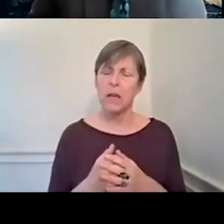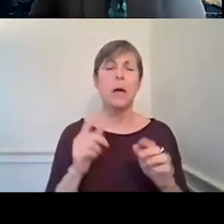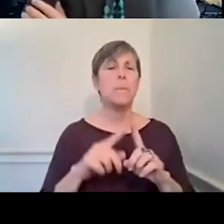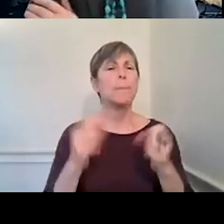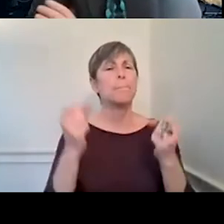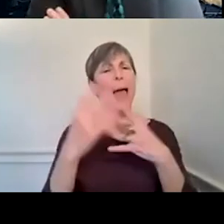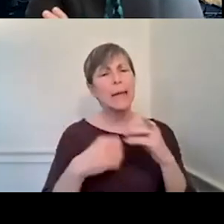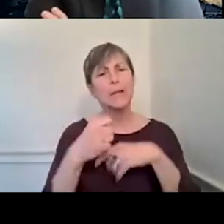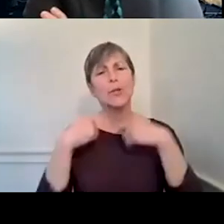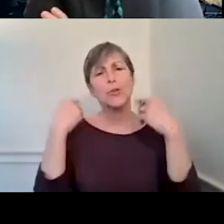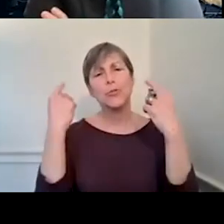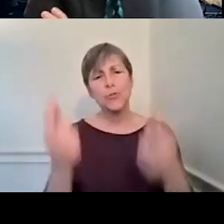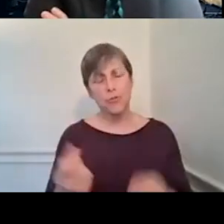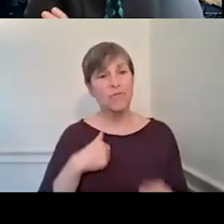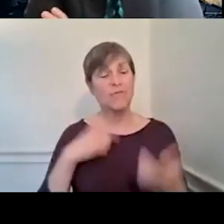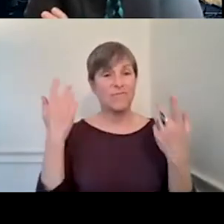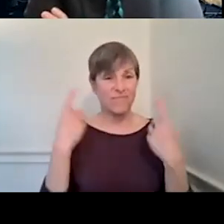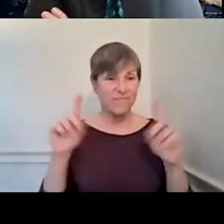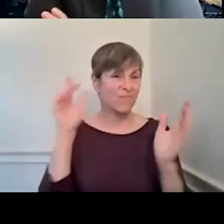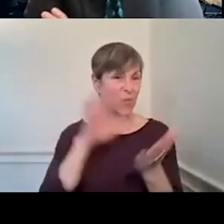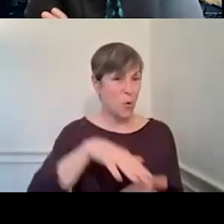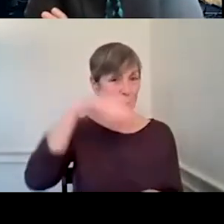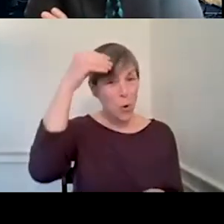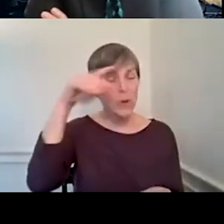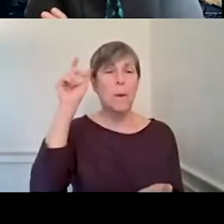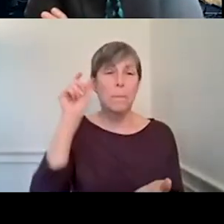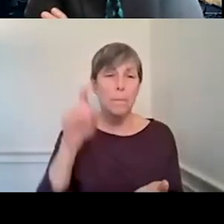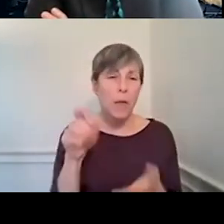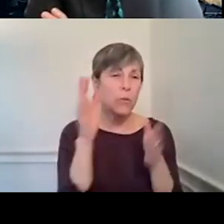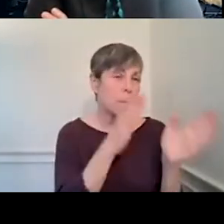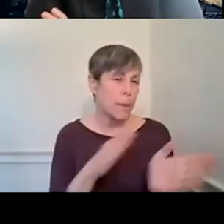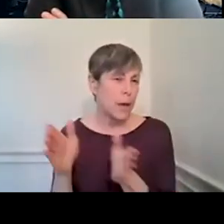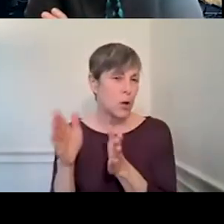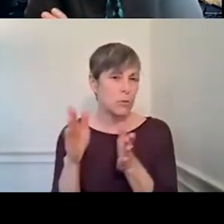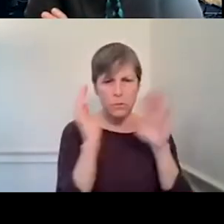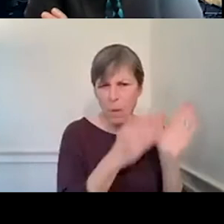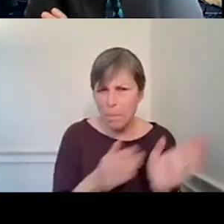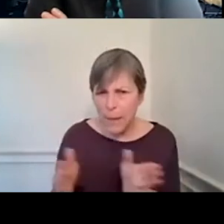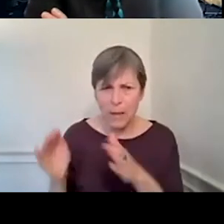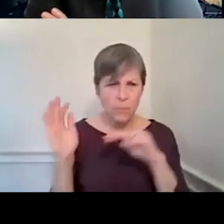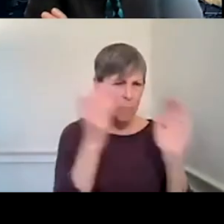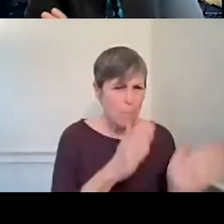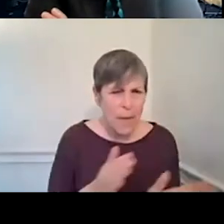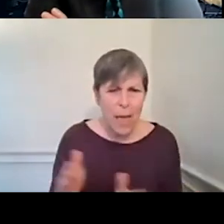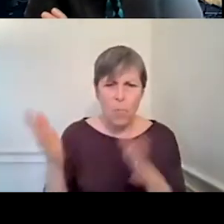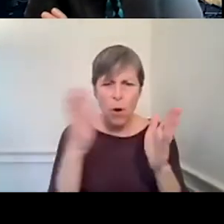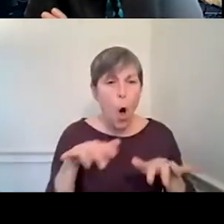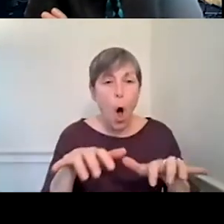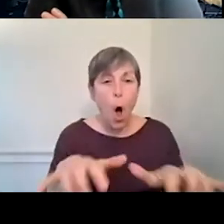years is, you have to prepare, and know your audience.